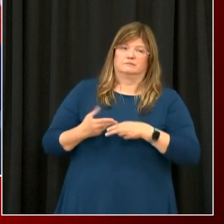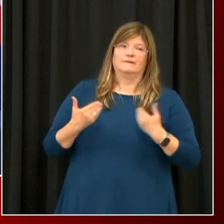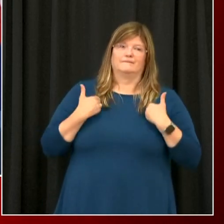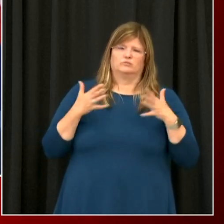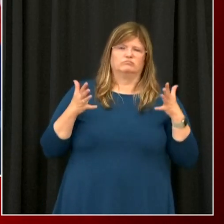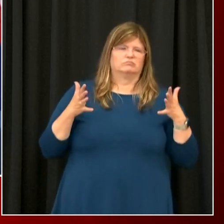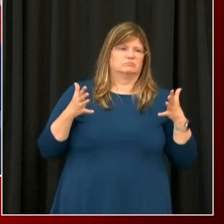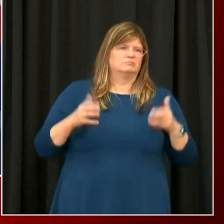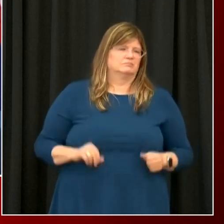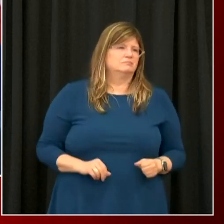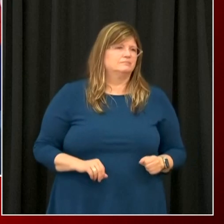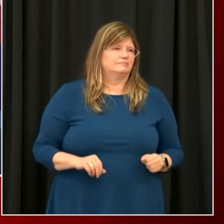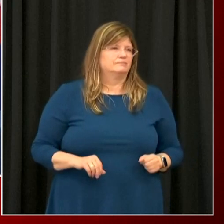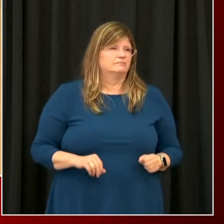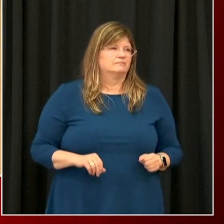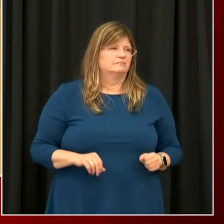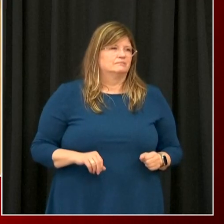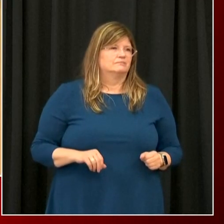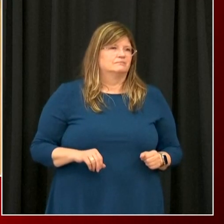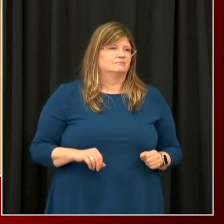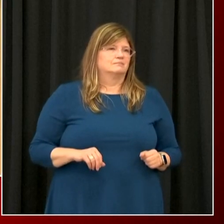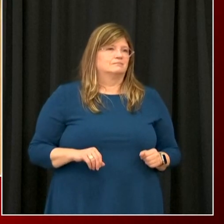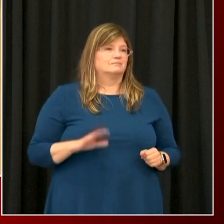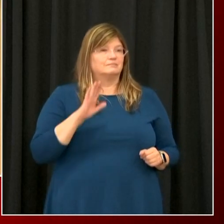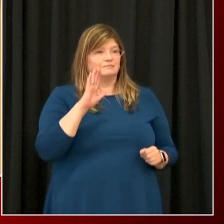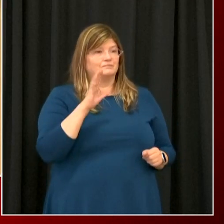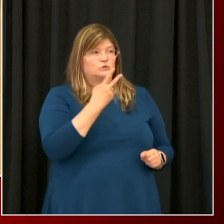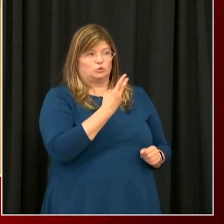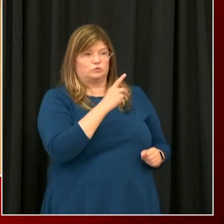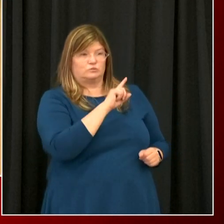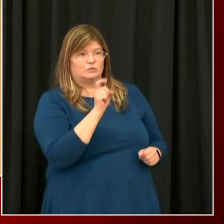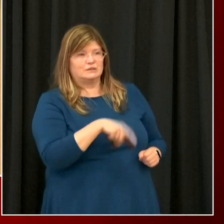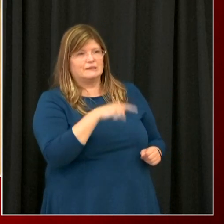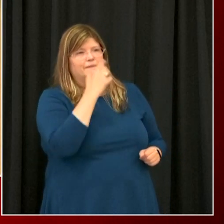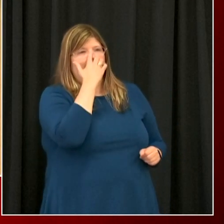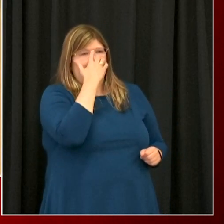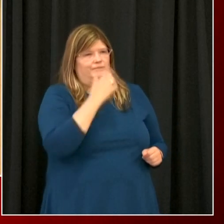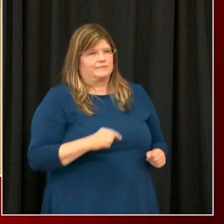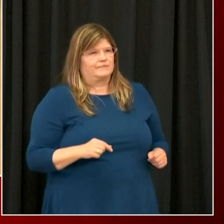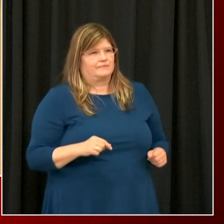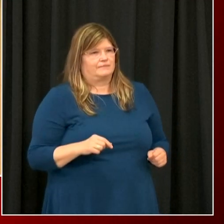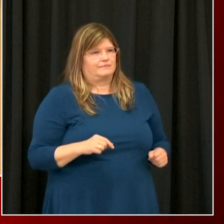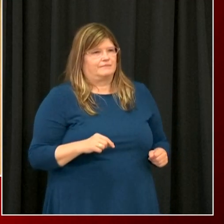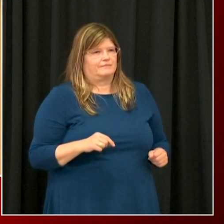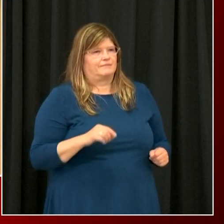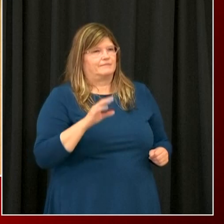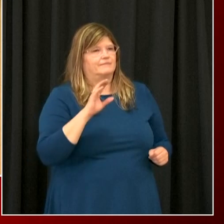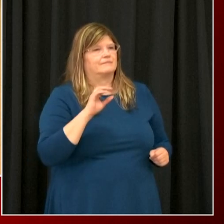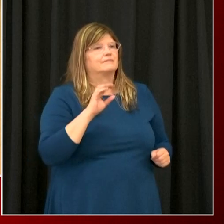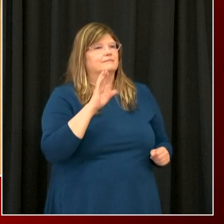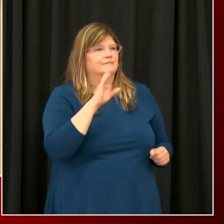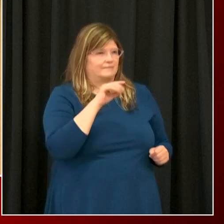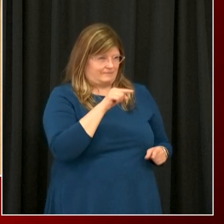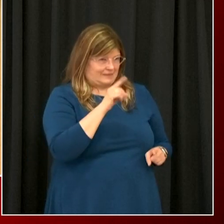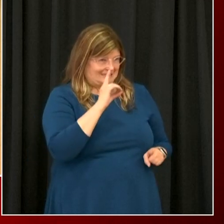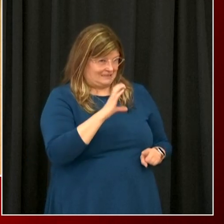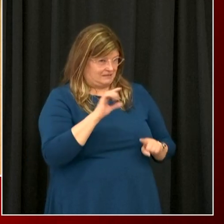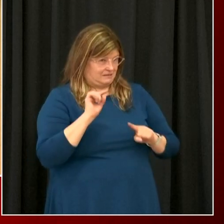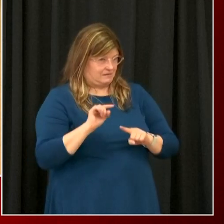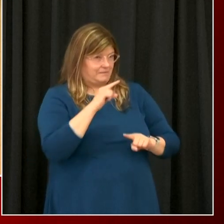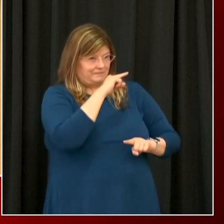Yes? Two questions. One, Black Lives Matter DC has been highly critical of your event this morning, saying, basically,